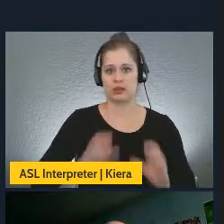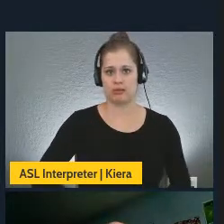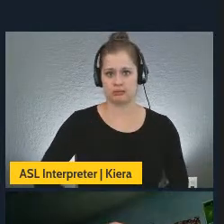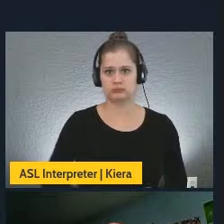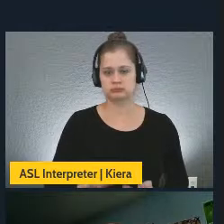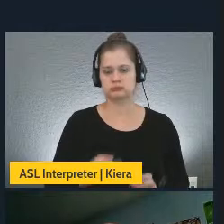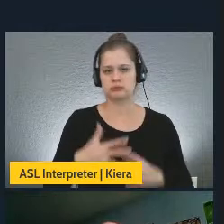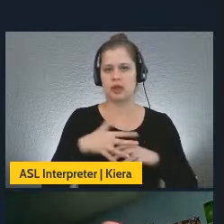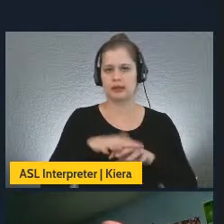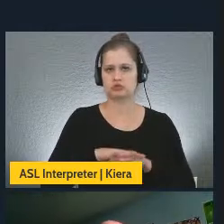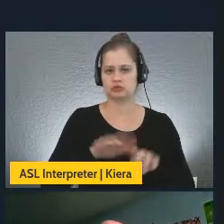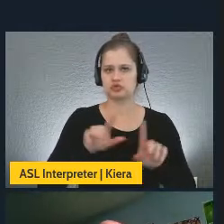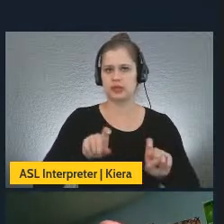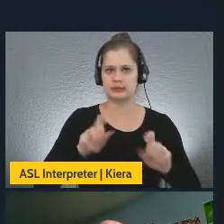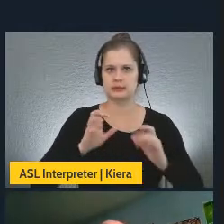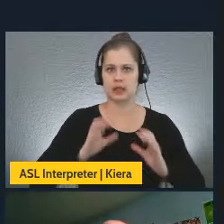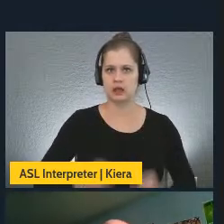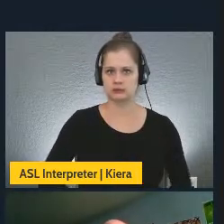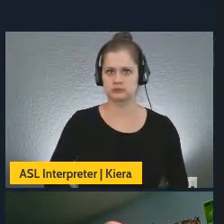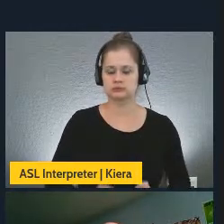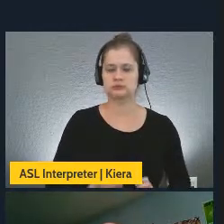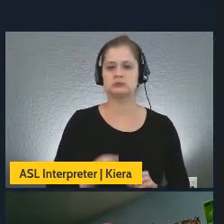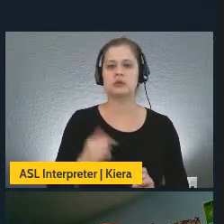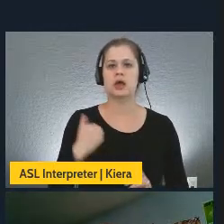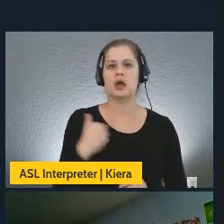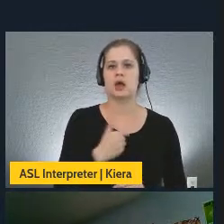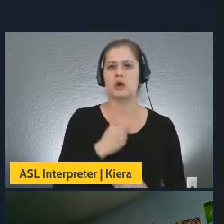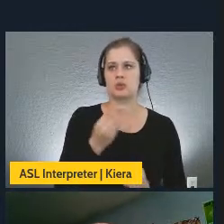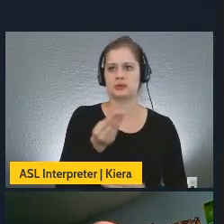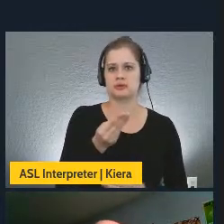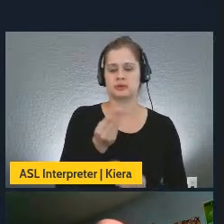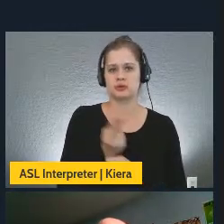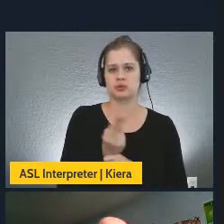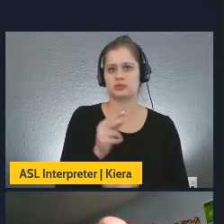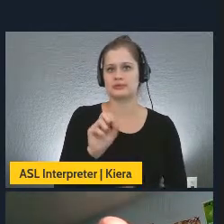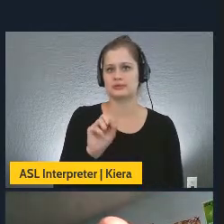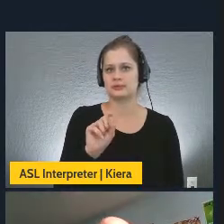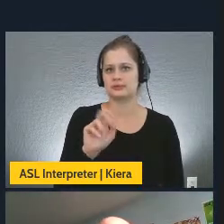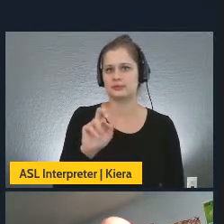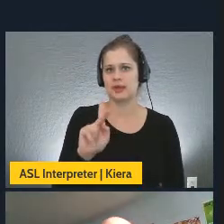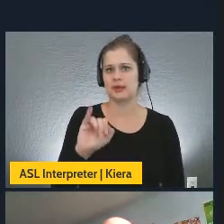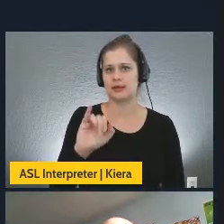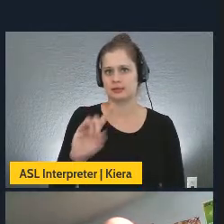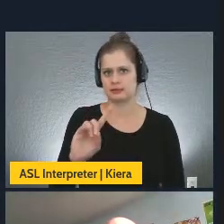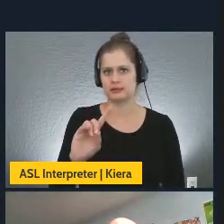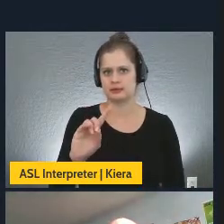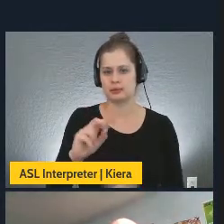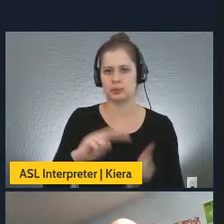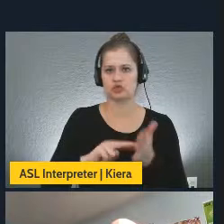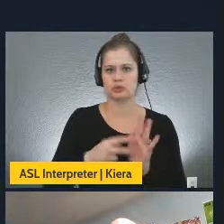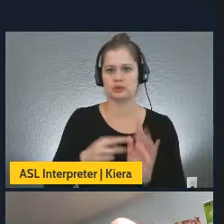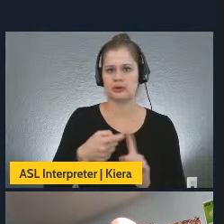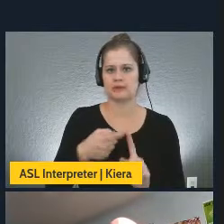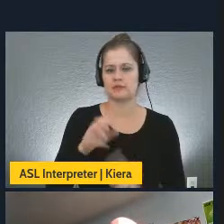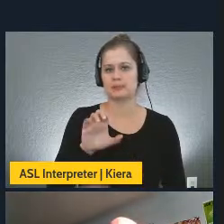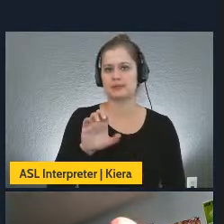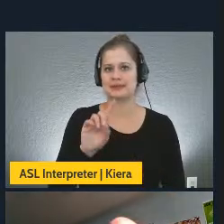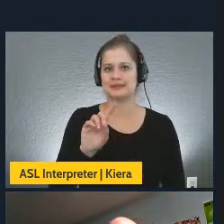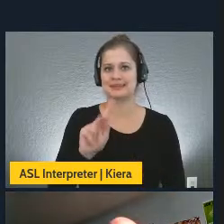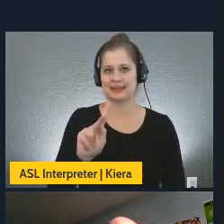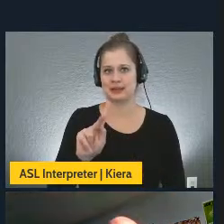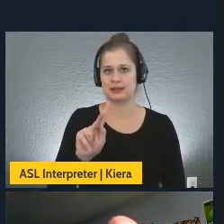test client, and we pass in the stack ID, which we defined as part of our CDK stack. We